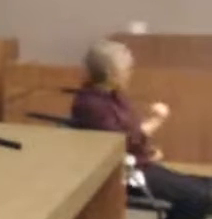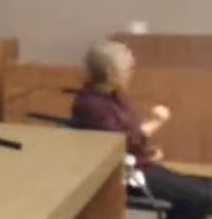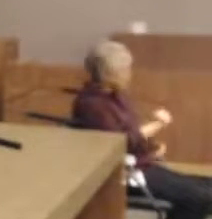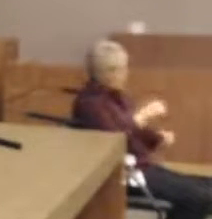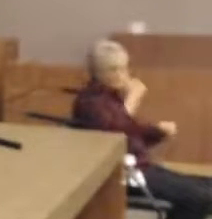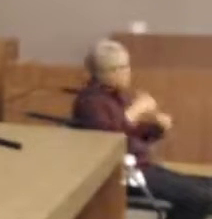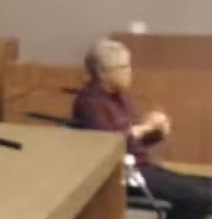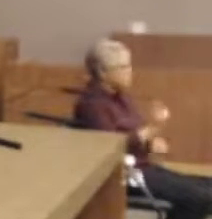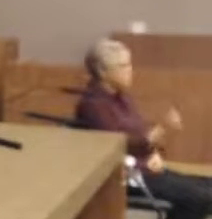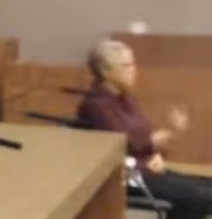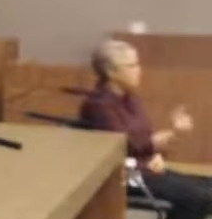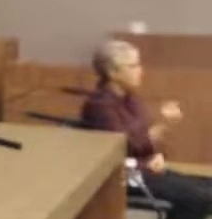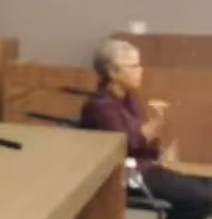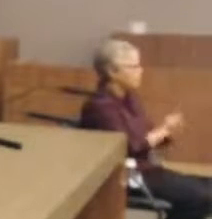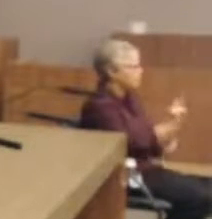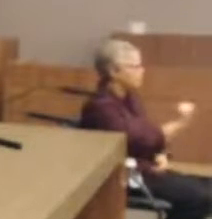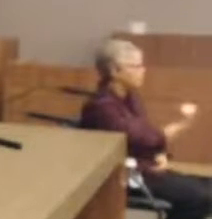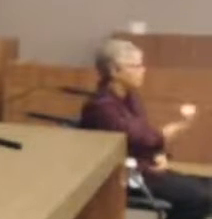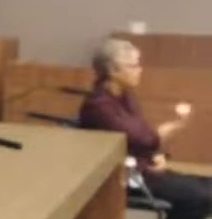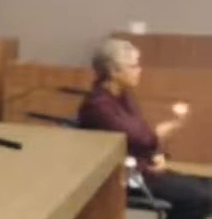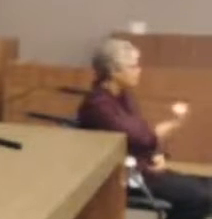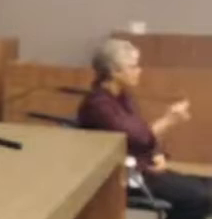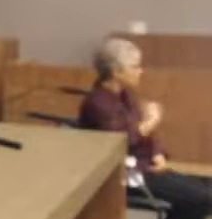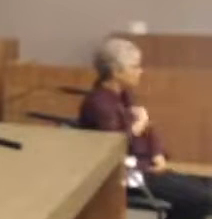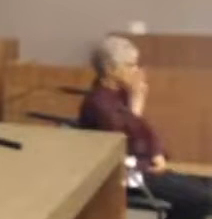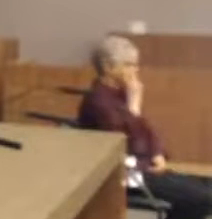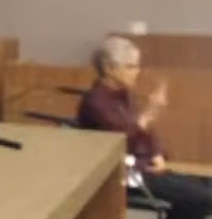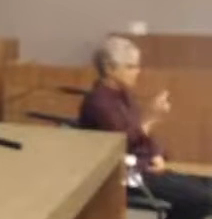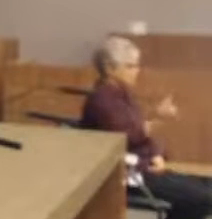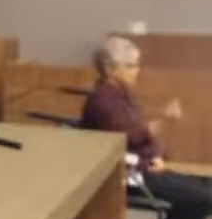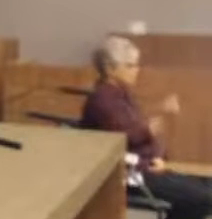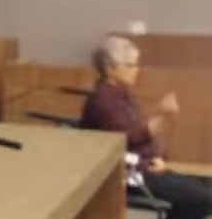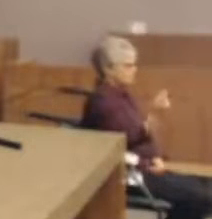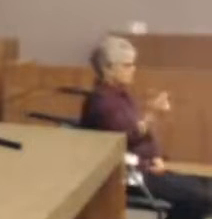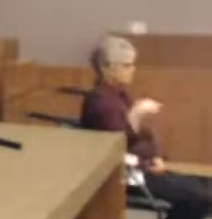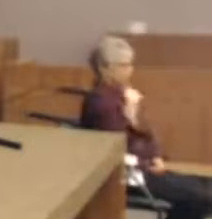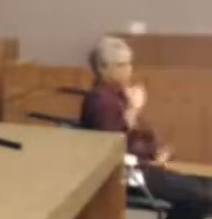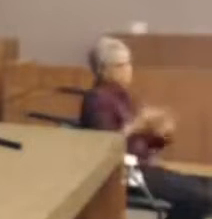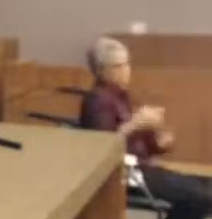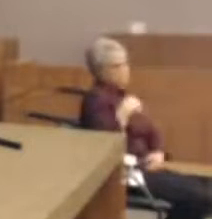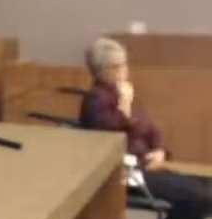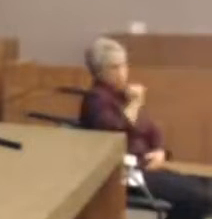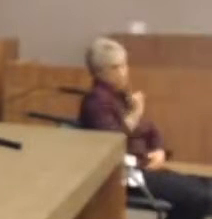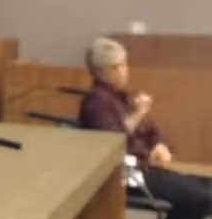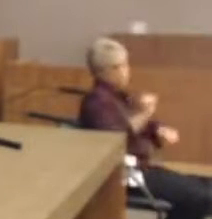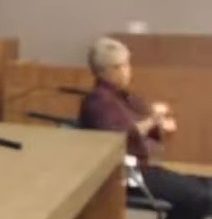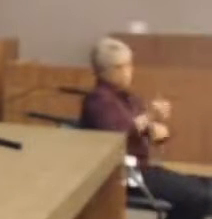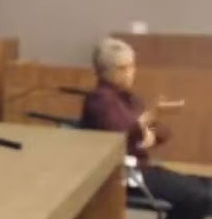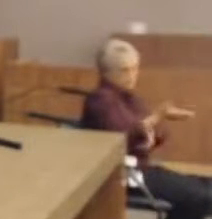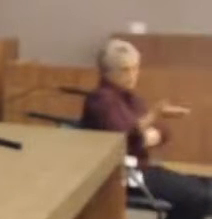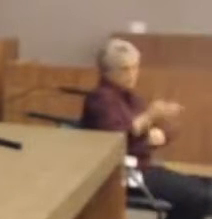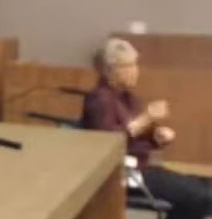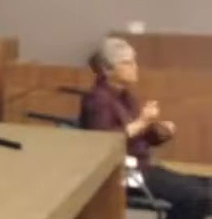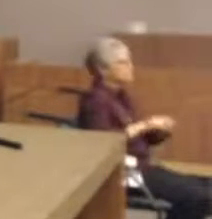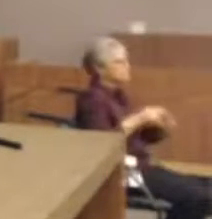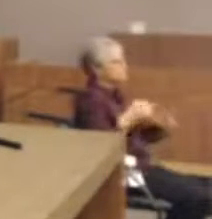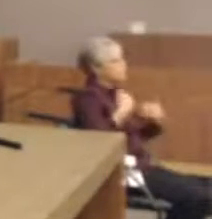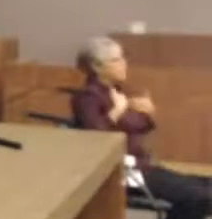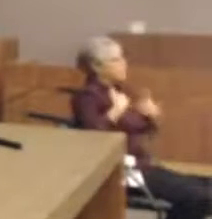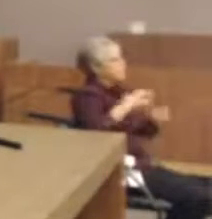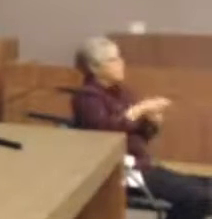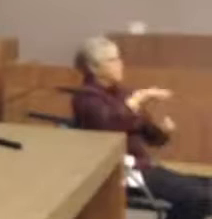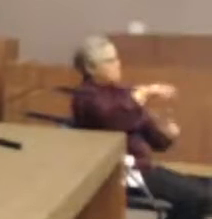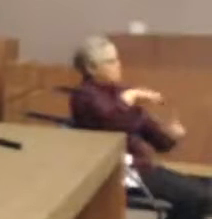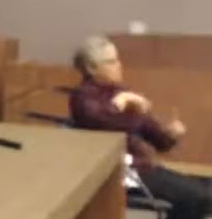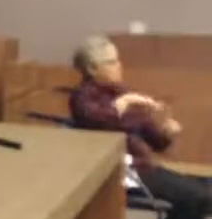bathroom was. I saw someone, maybe they look like they worked there. They don't have the context for a memory. So we can put